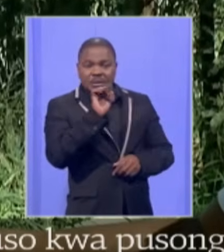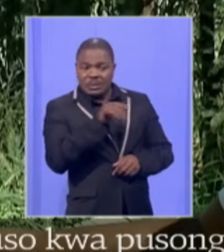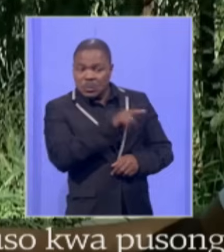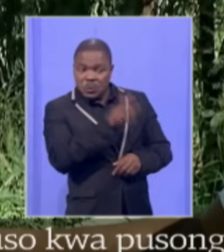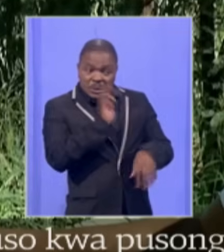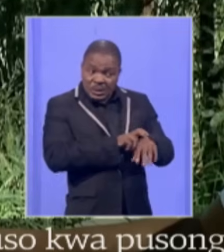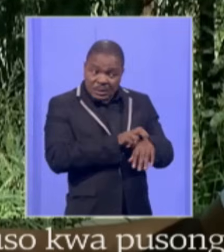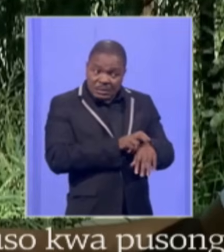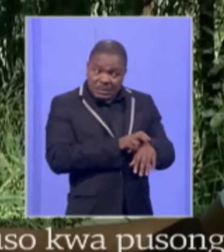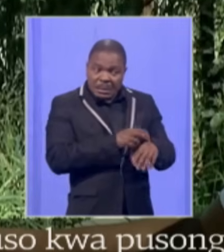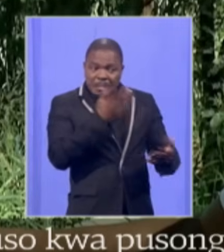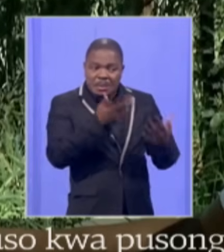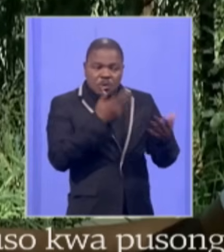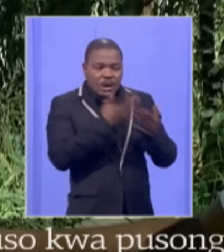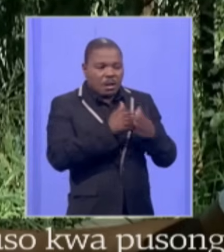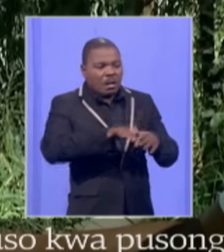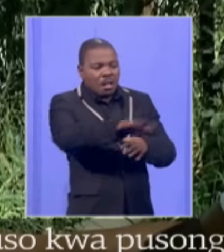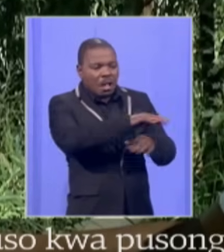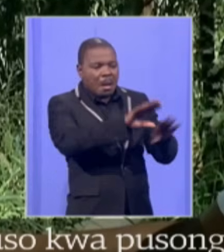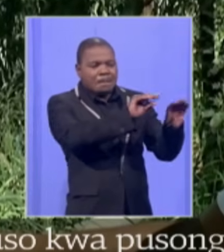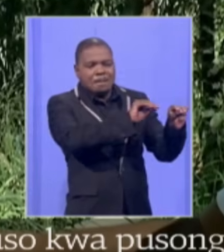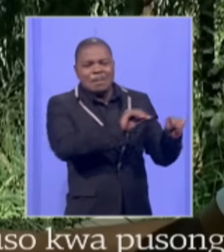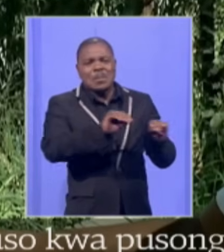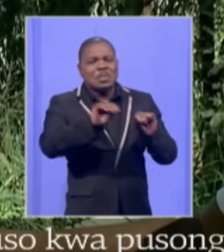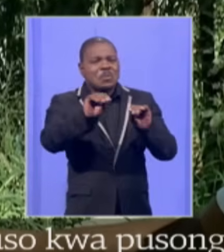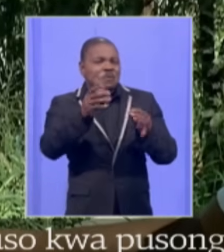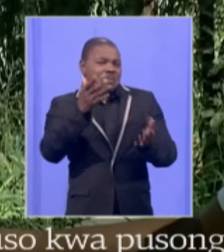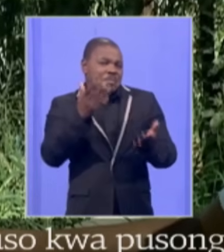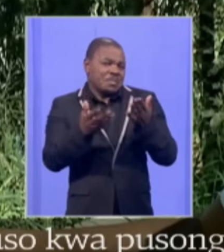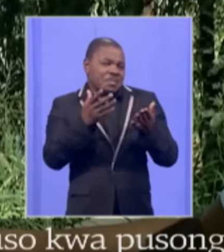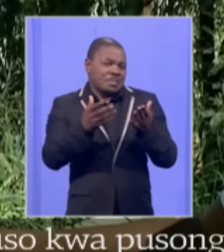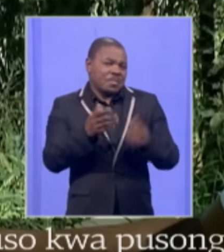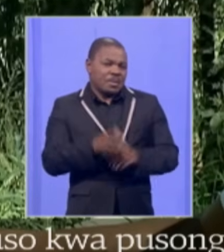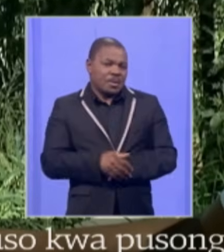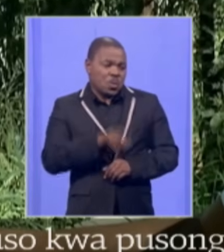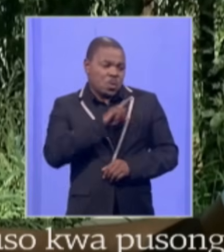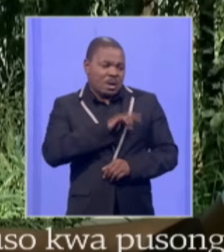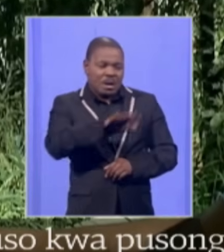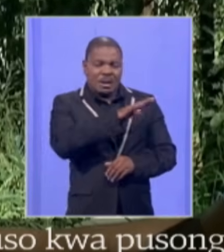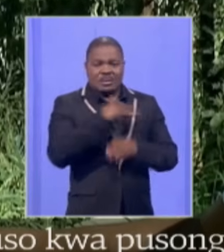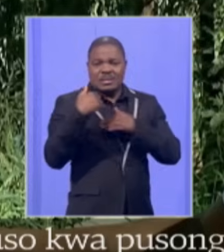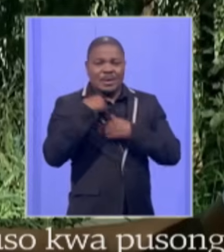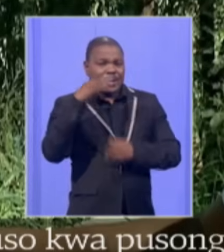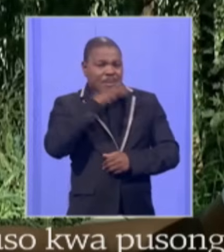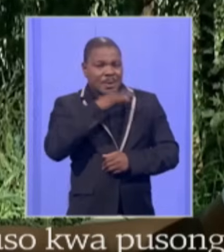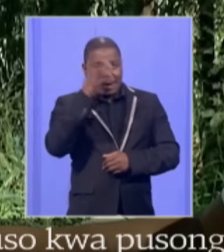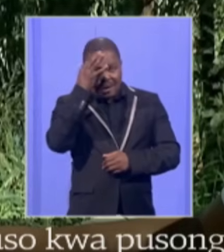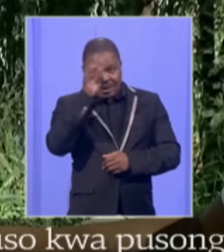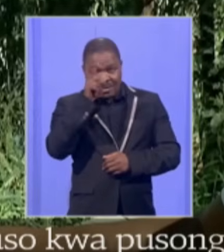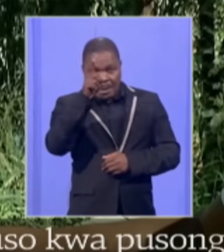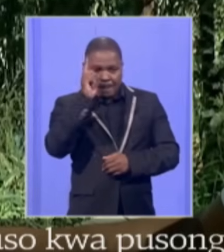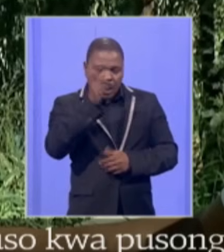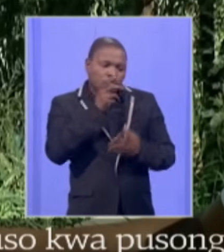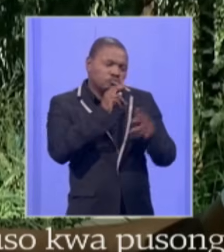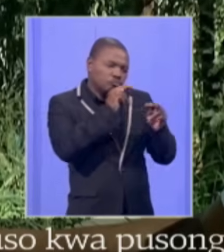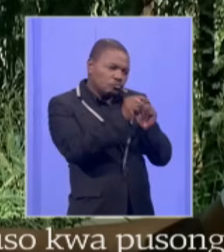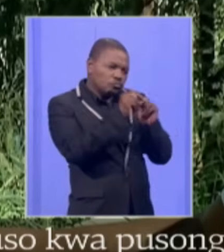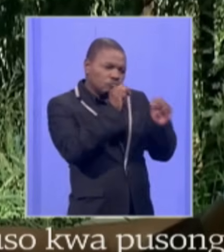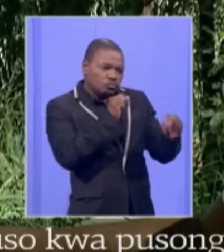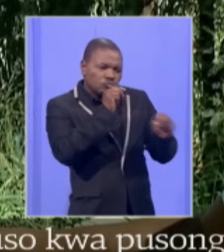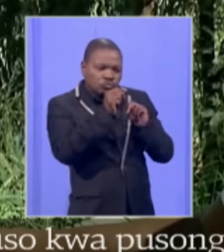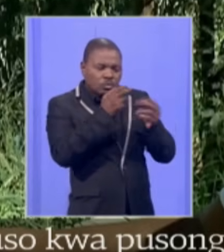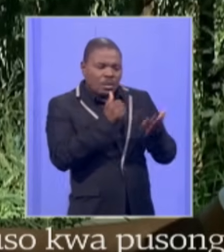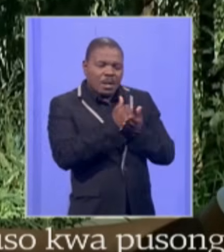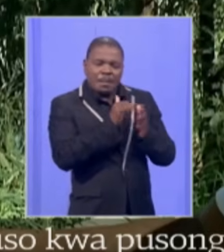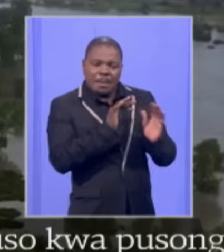gore ba kgone go ntshiwa mo ba leng mo teng mme ka lebaka la gore go se safe puso e tshwanetse ya tsena mo dipuisanong le bone gore ba